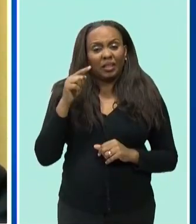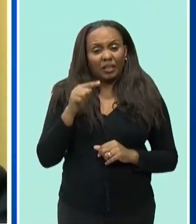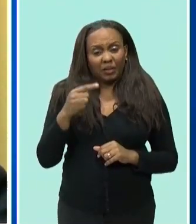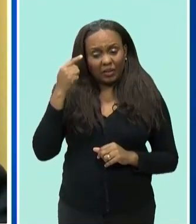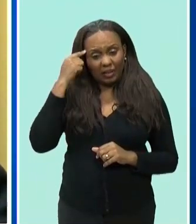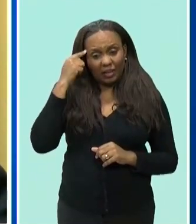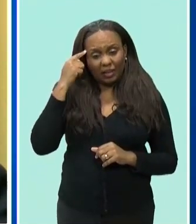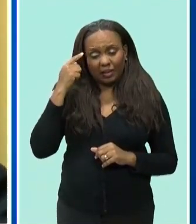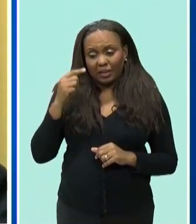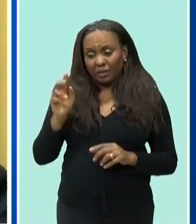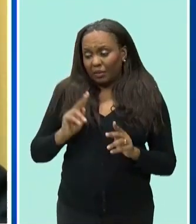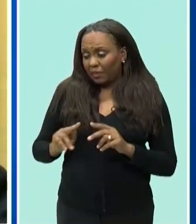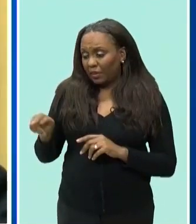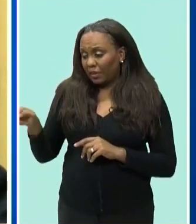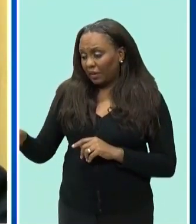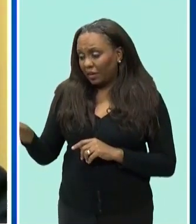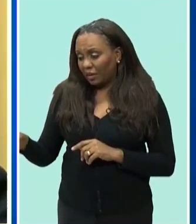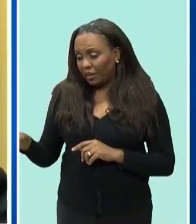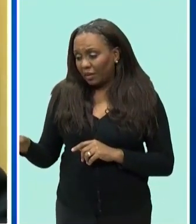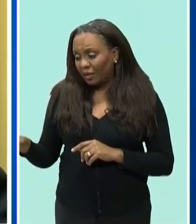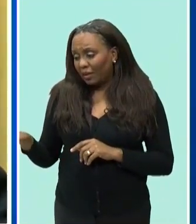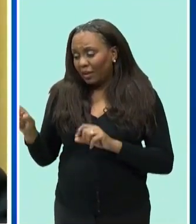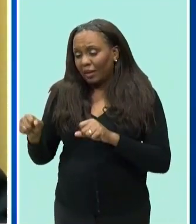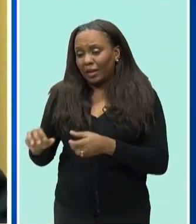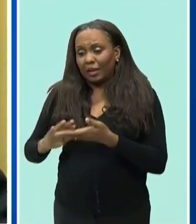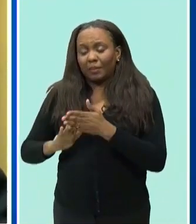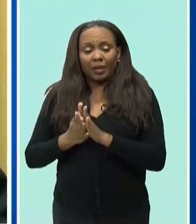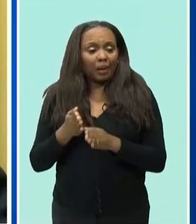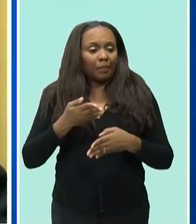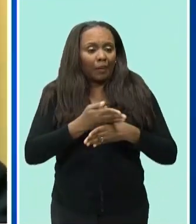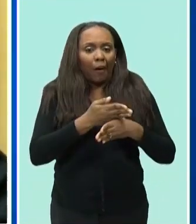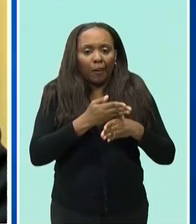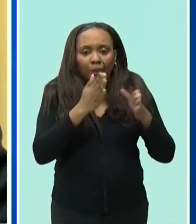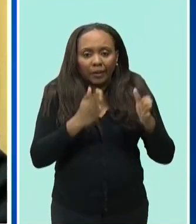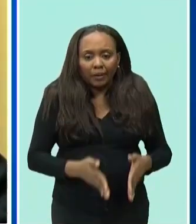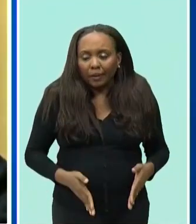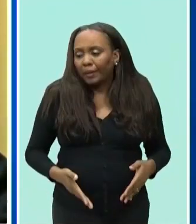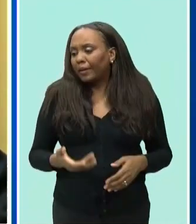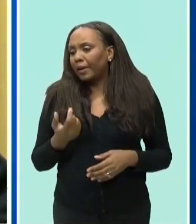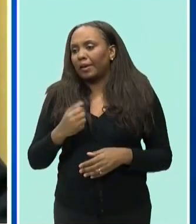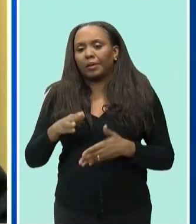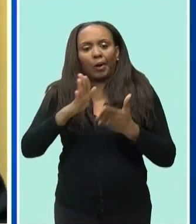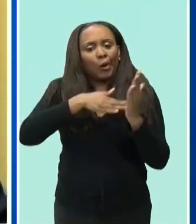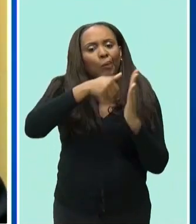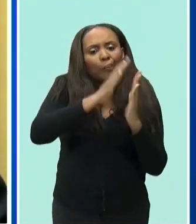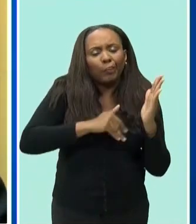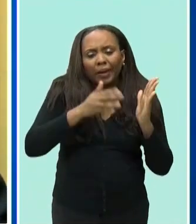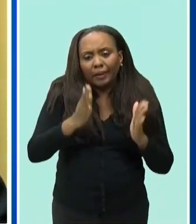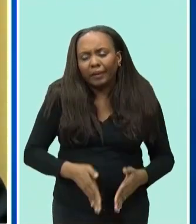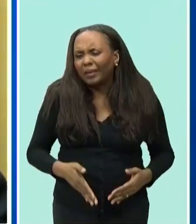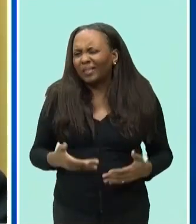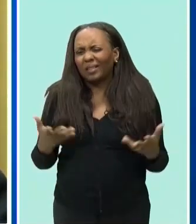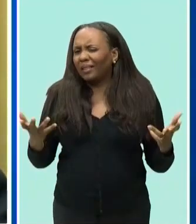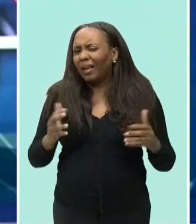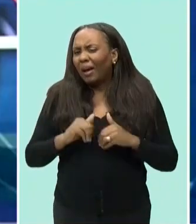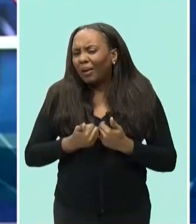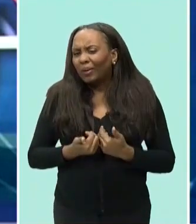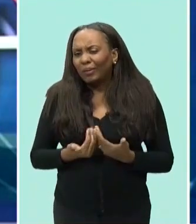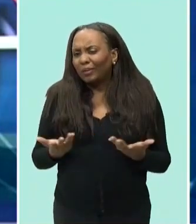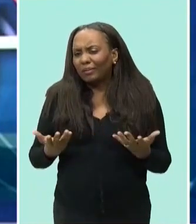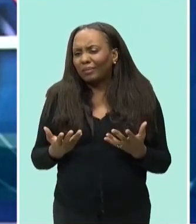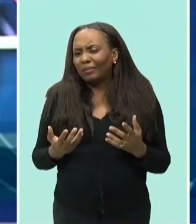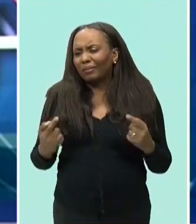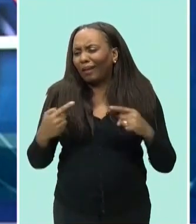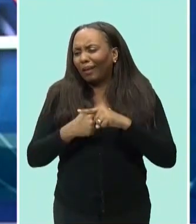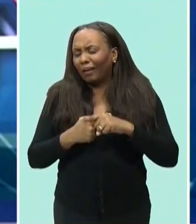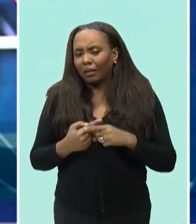these administrators are not going to be turned into carpenters or artisans and things of that nature? Well, the